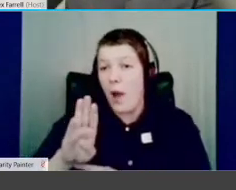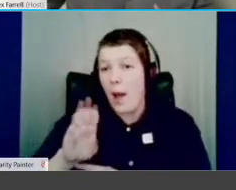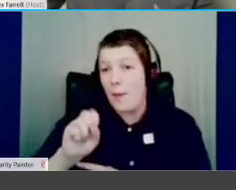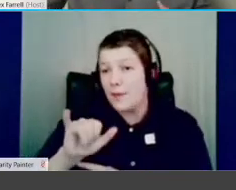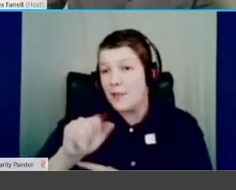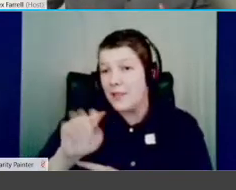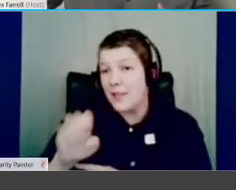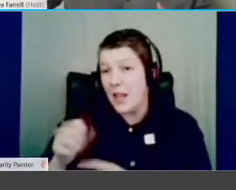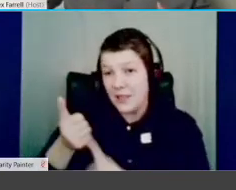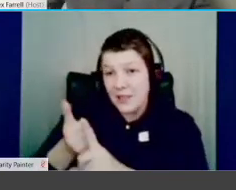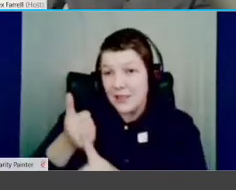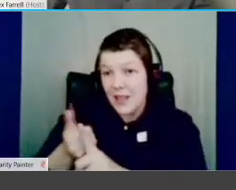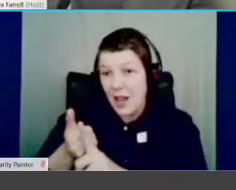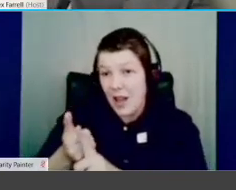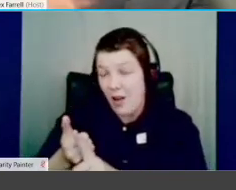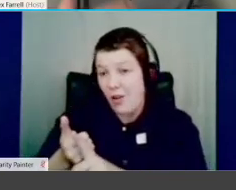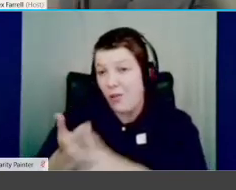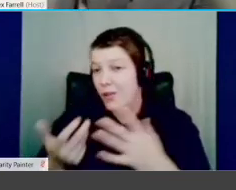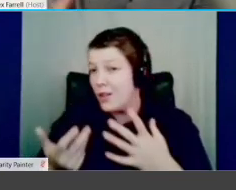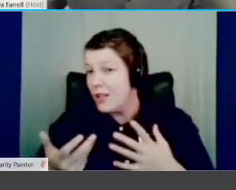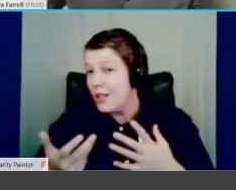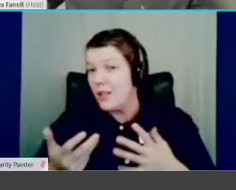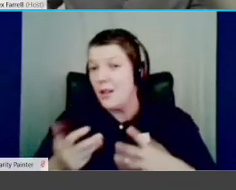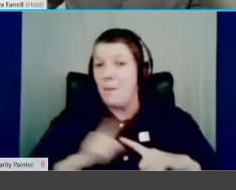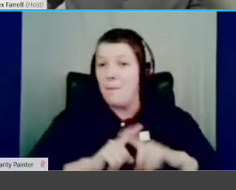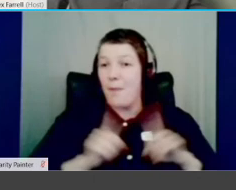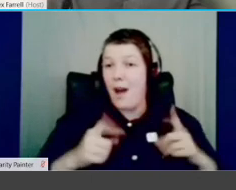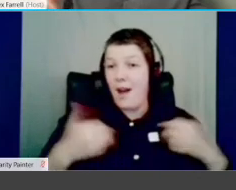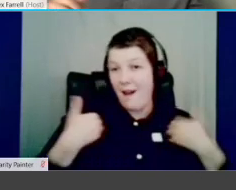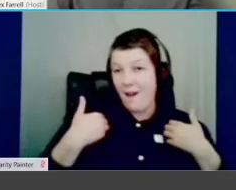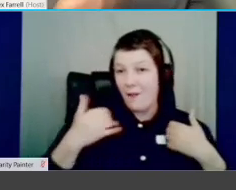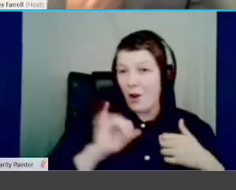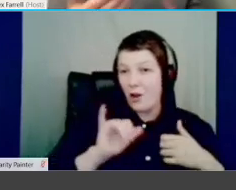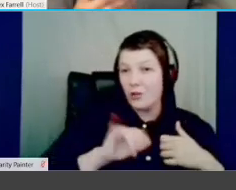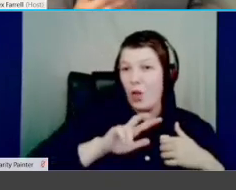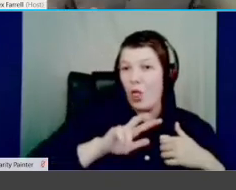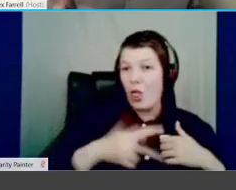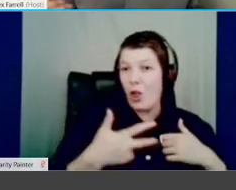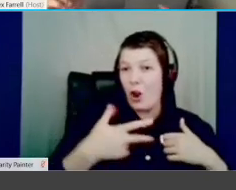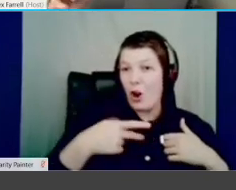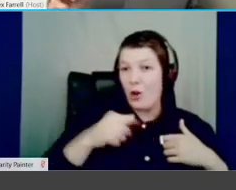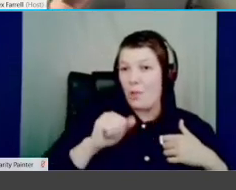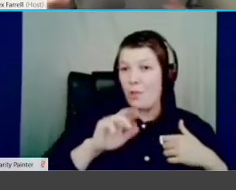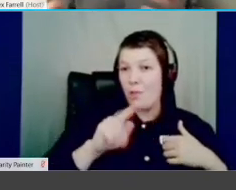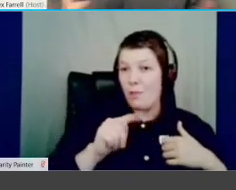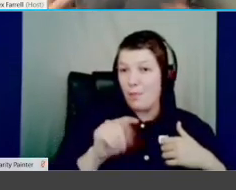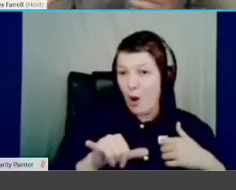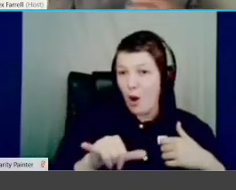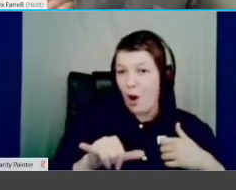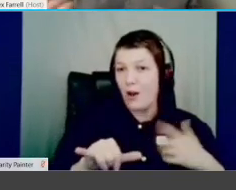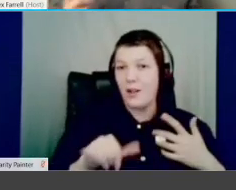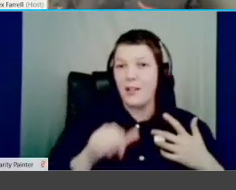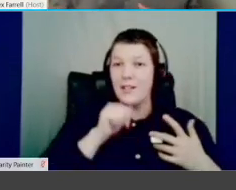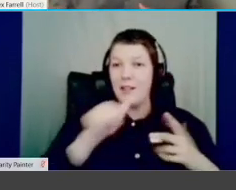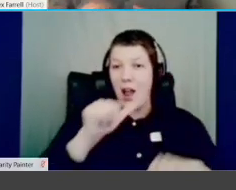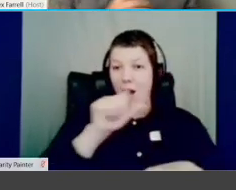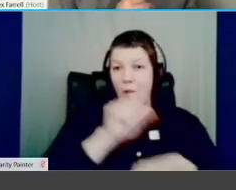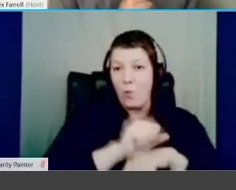between third-party app designs, or applications? Do you all have any thoughts about kind of what does that balance look